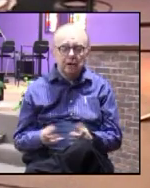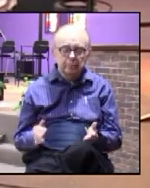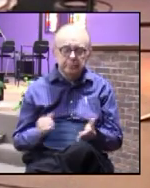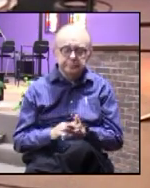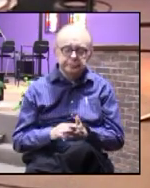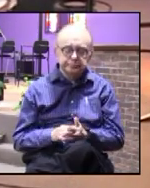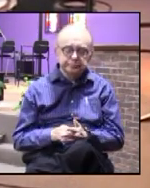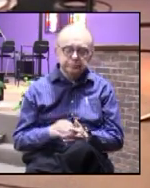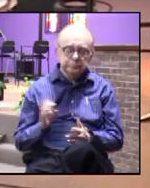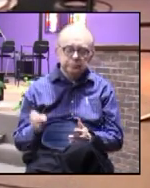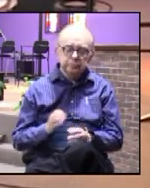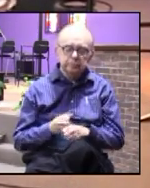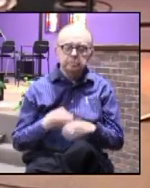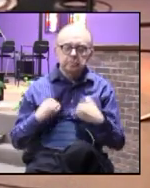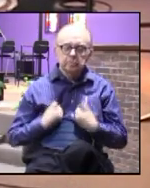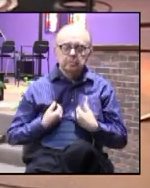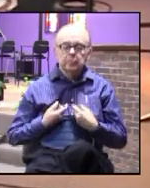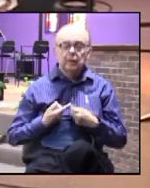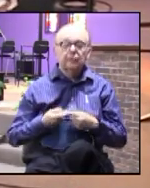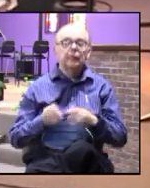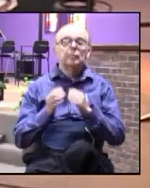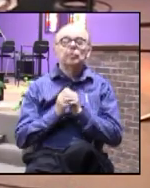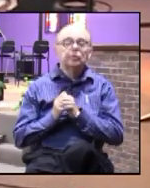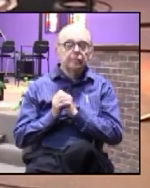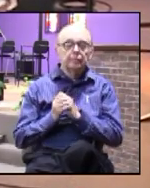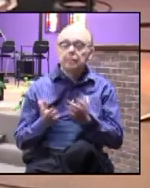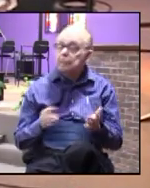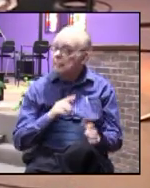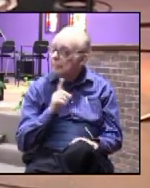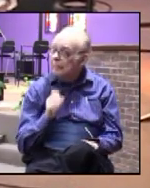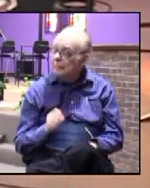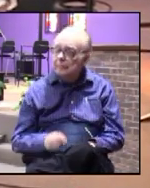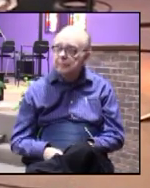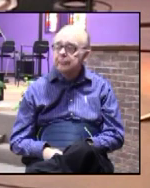that has ever got tired from worship.